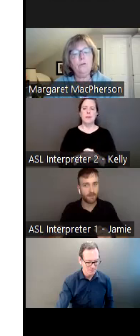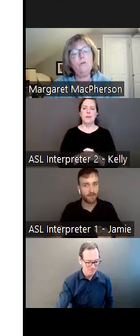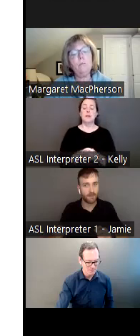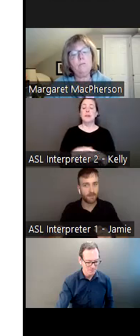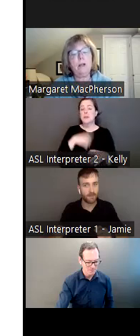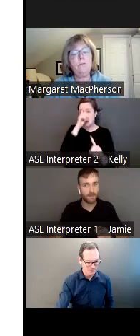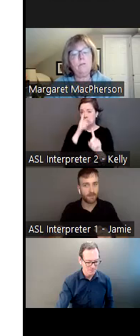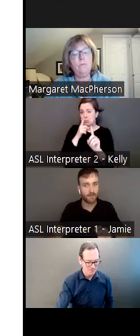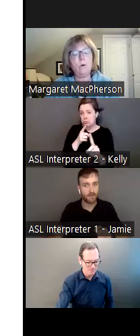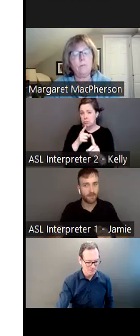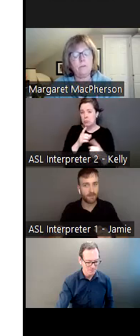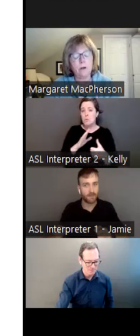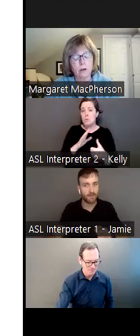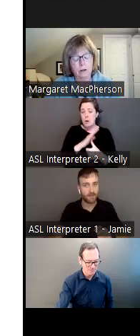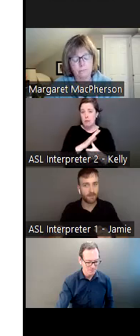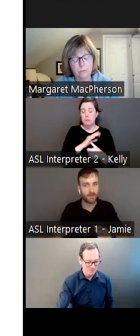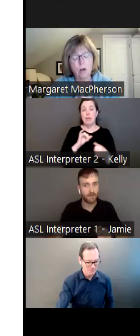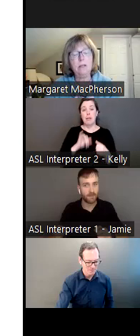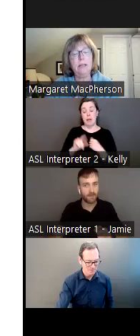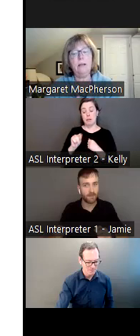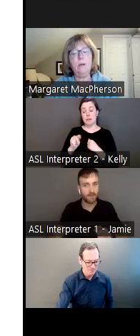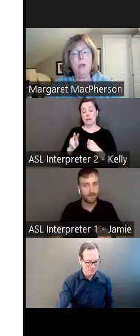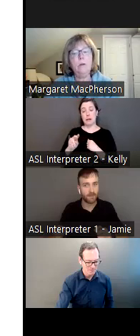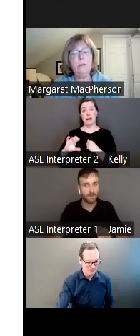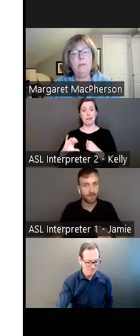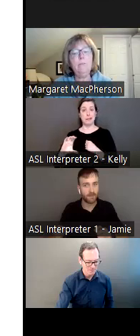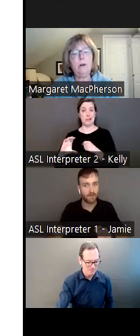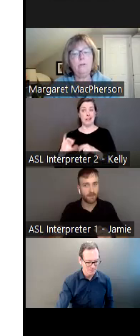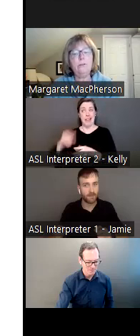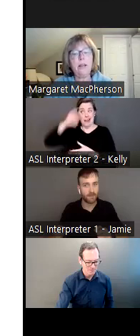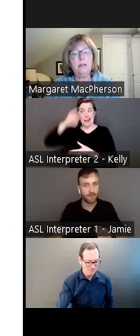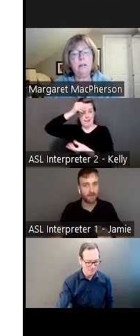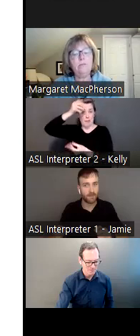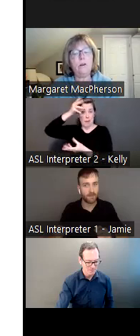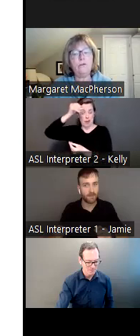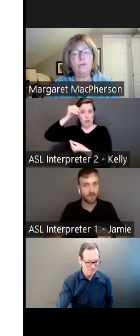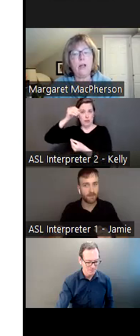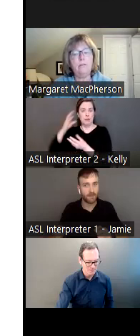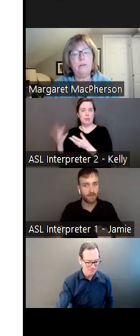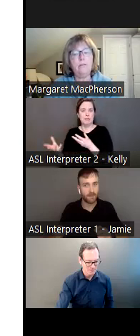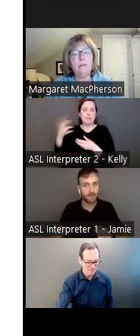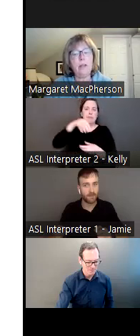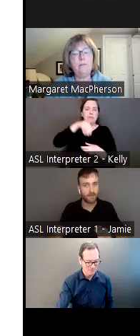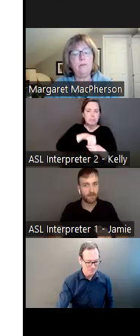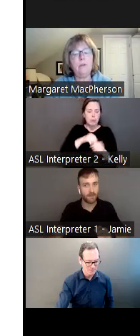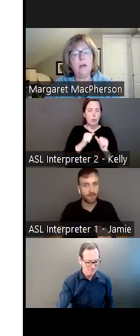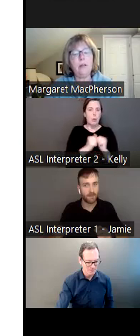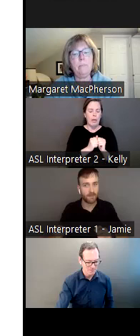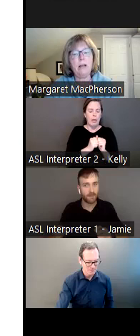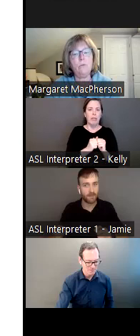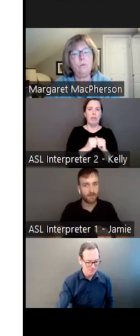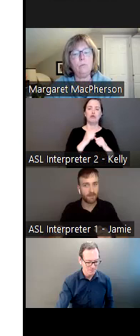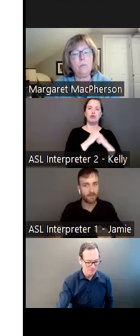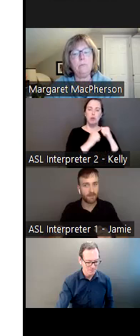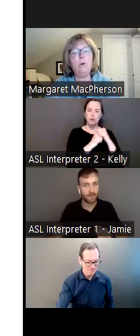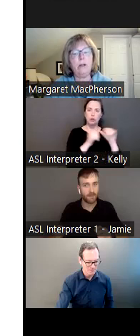infuse the trauma and violence informed content with a deeper understanding of structural violence as it